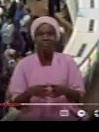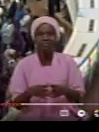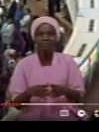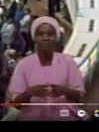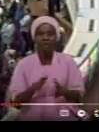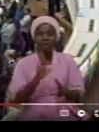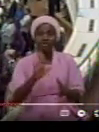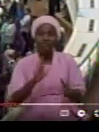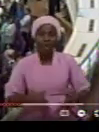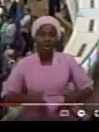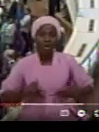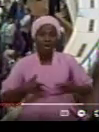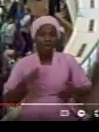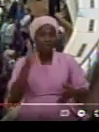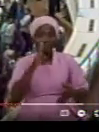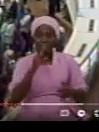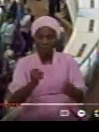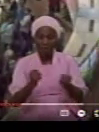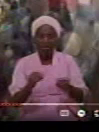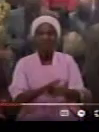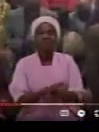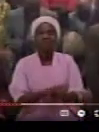Your life will be powerful.